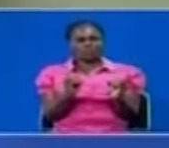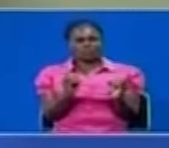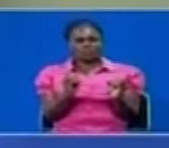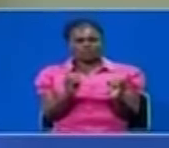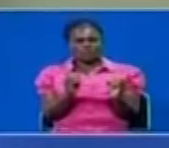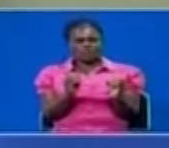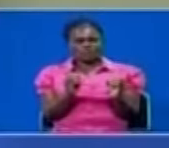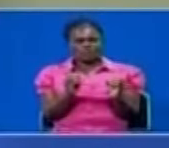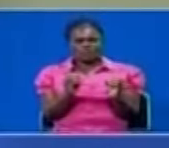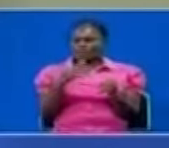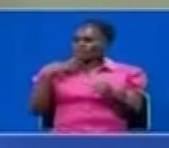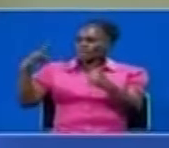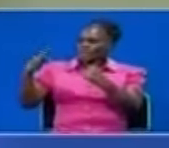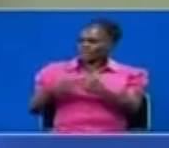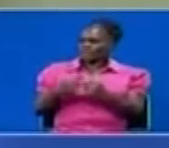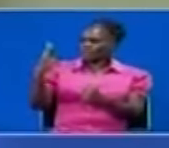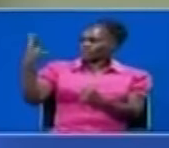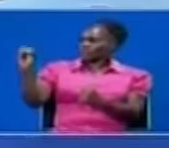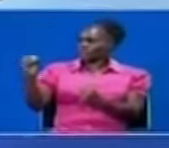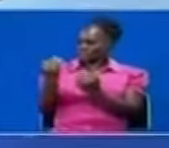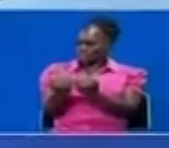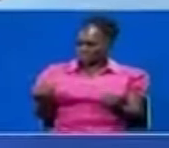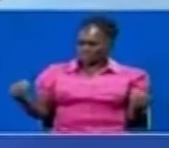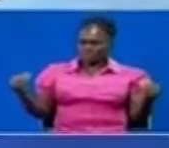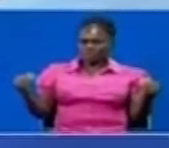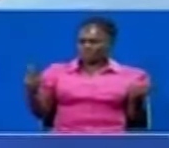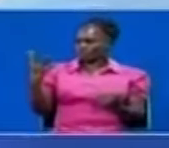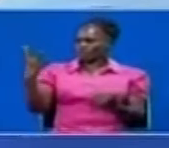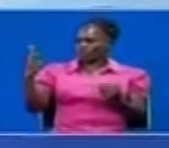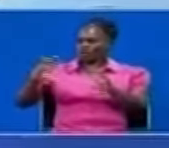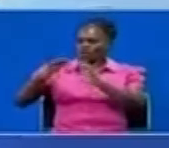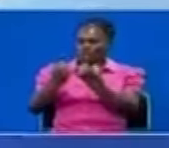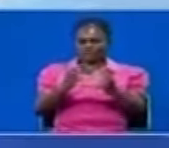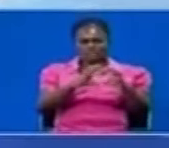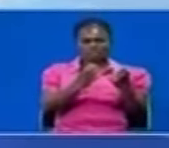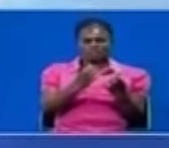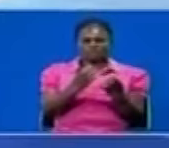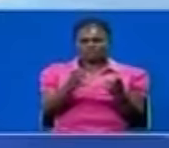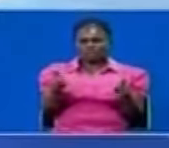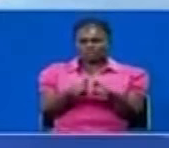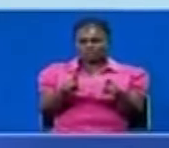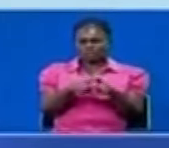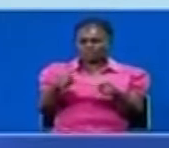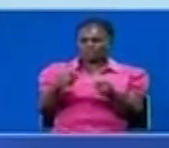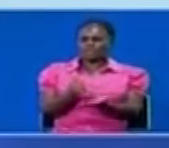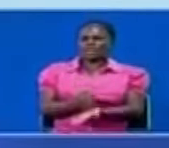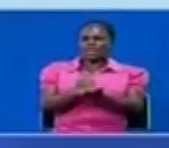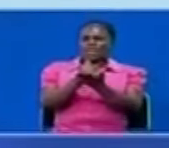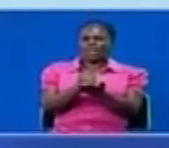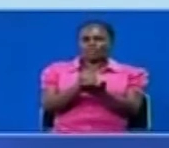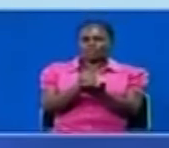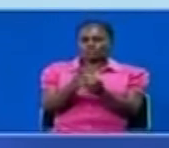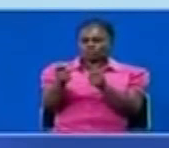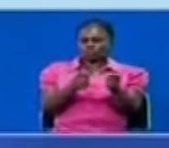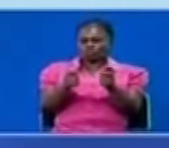The population of 820 students spread out in four streams. The audiovisual aid will go a long way in streamlining the